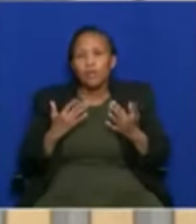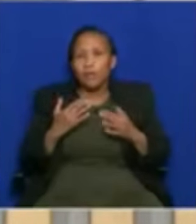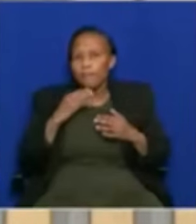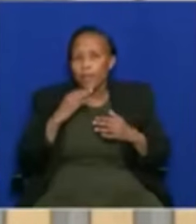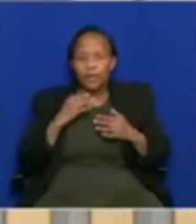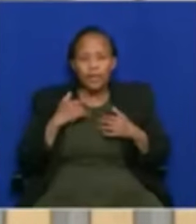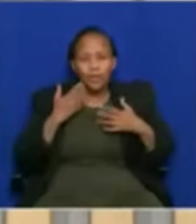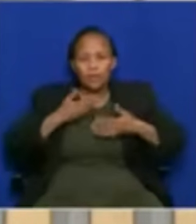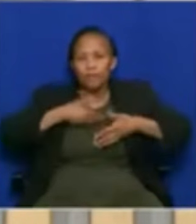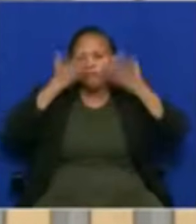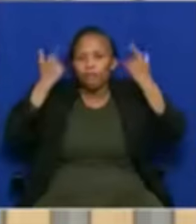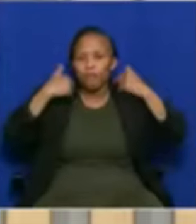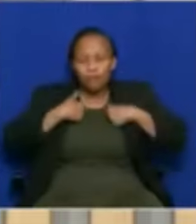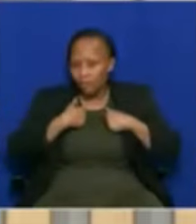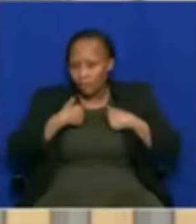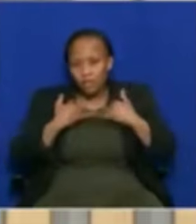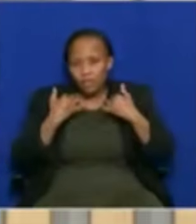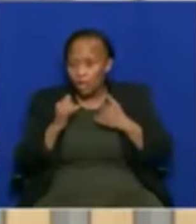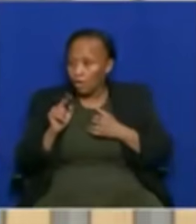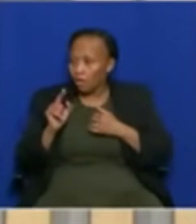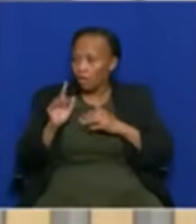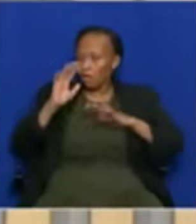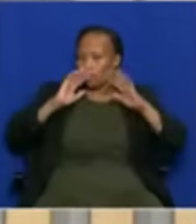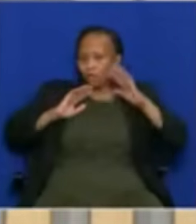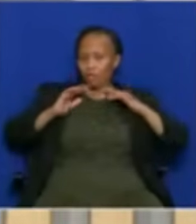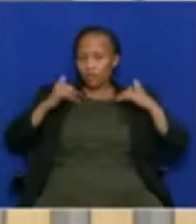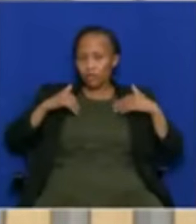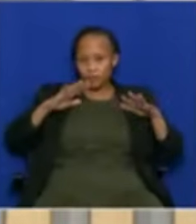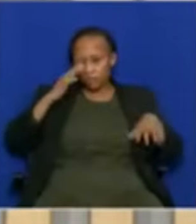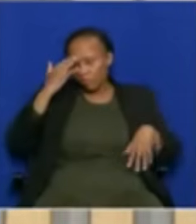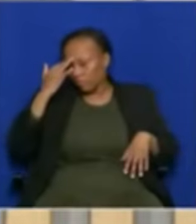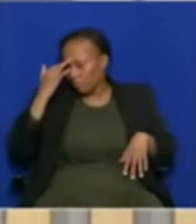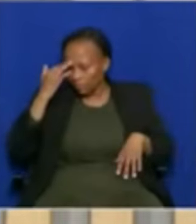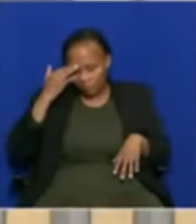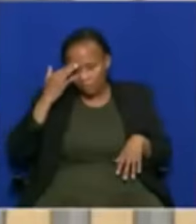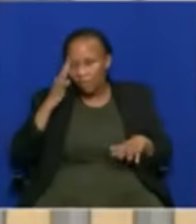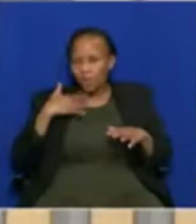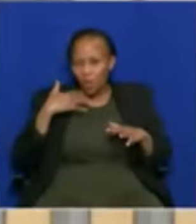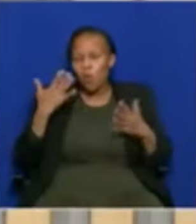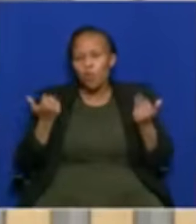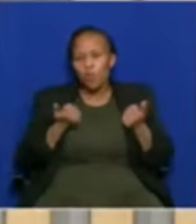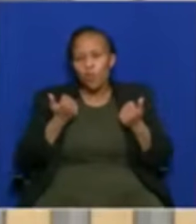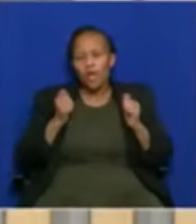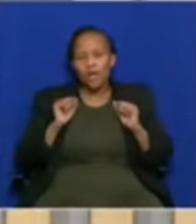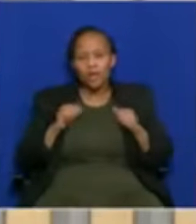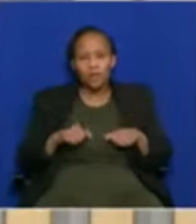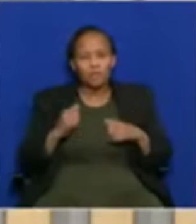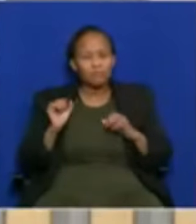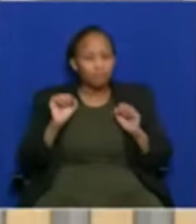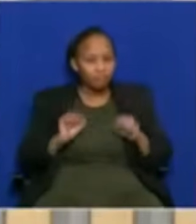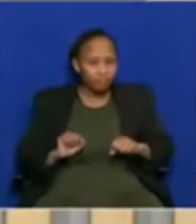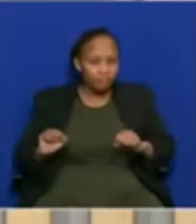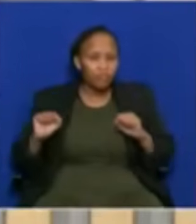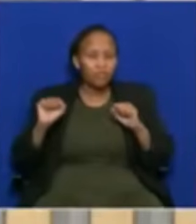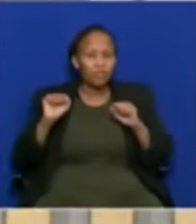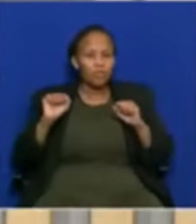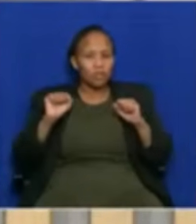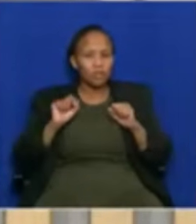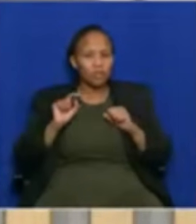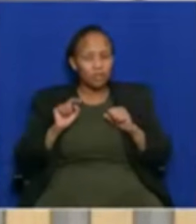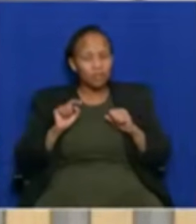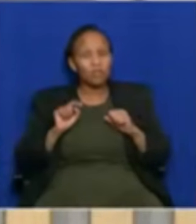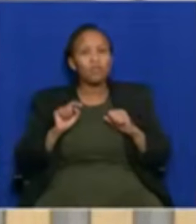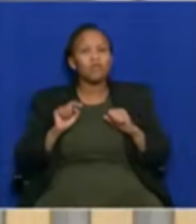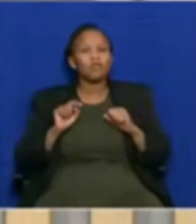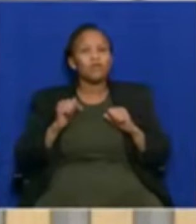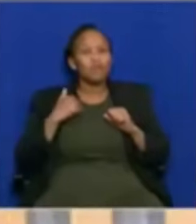me I'm getting to know it. I'm already know about it. And he's just talking about it and it's a flow in it. So that's the explanation there. The reason